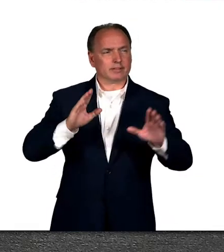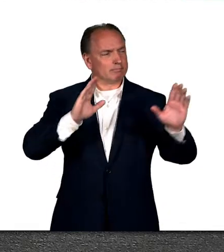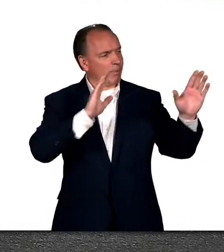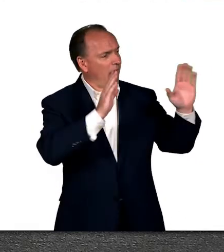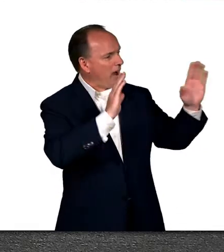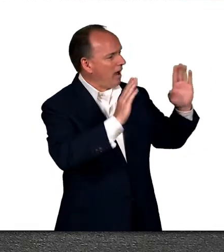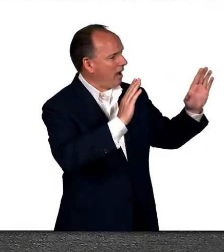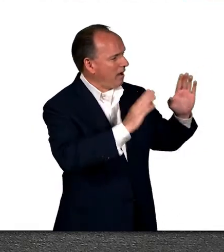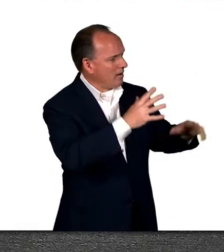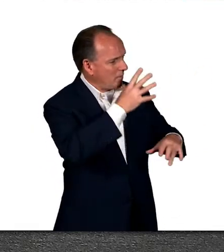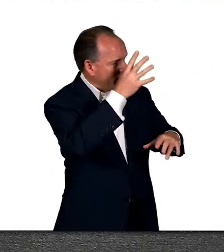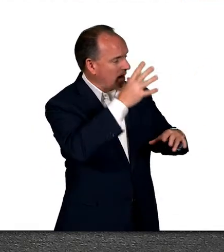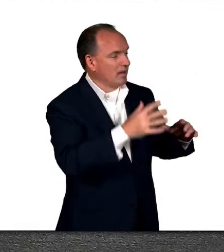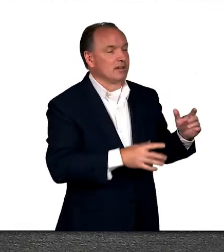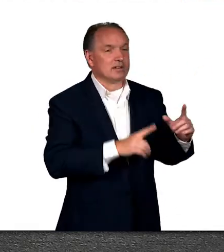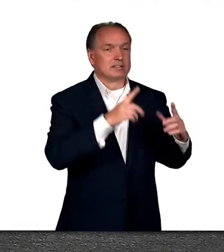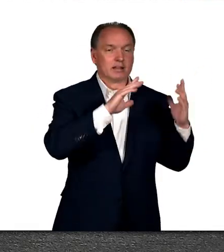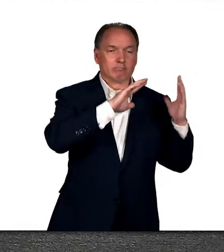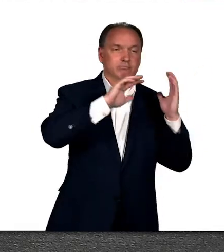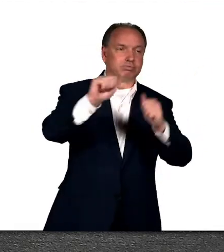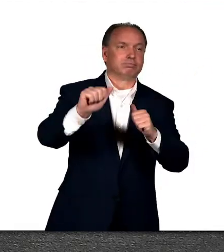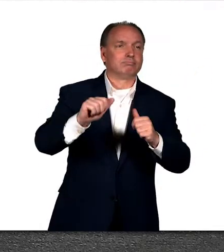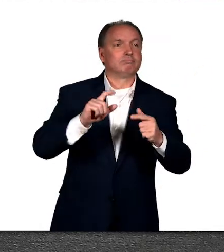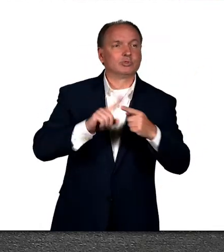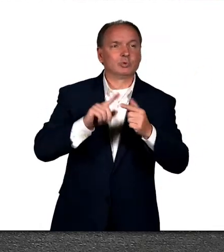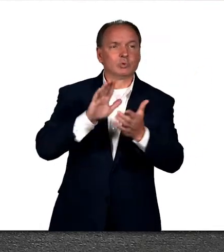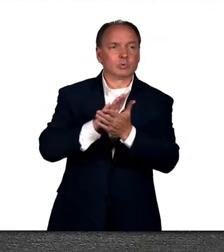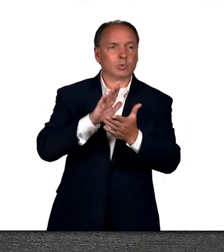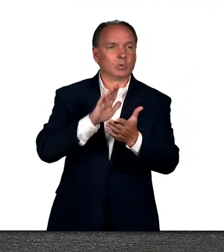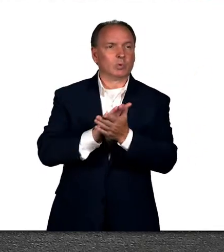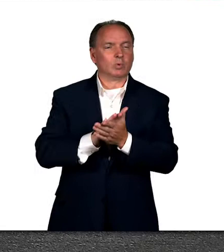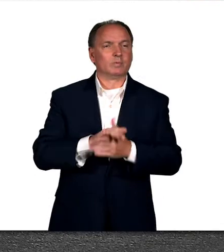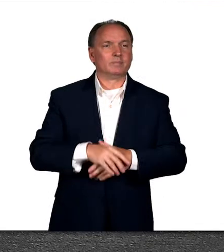drives down the road.